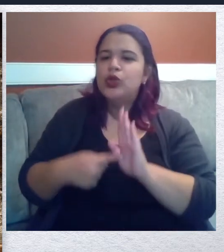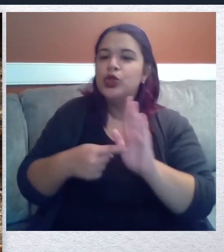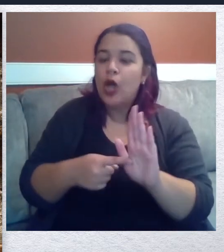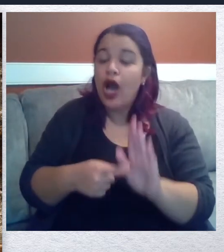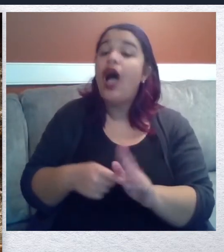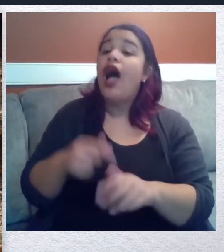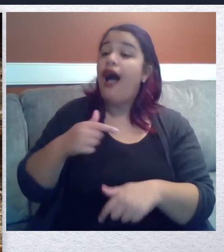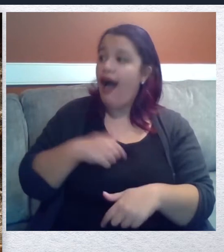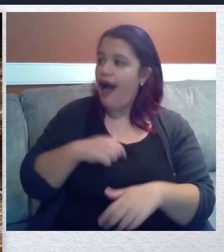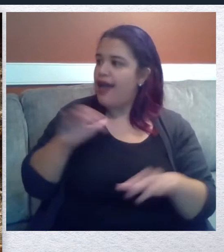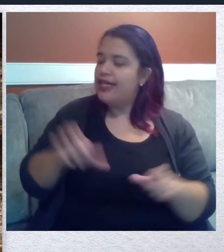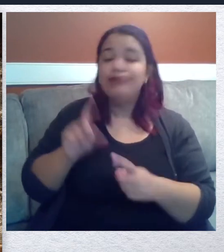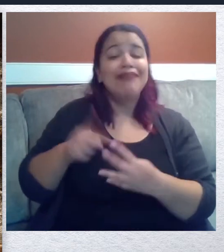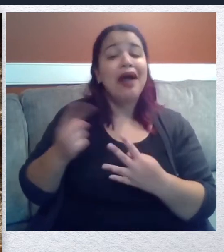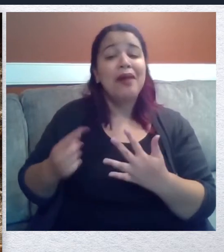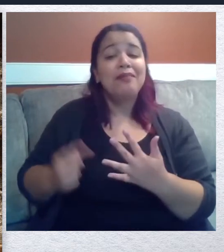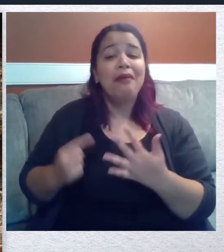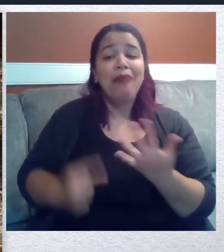learned.